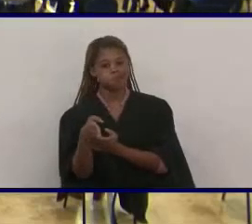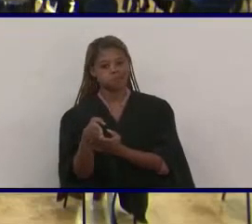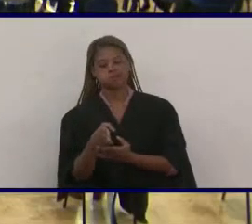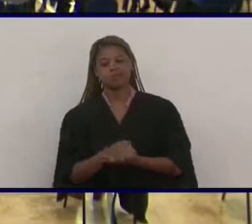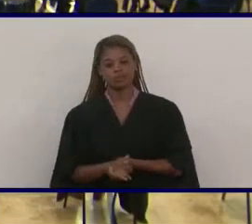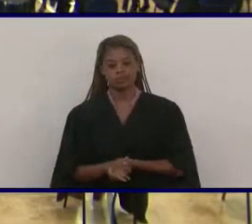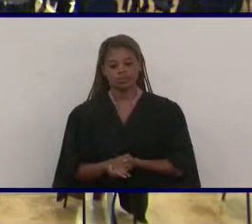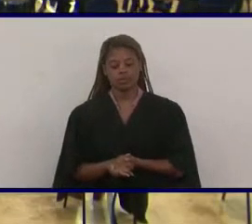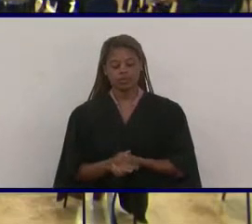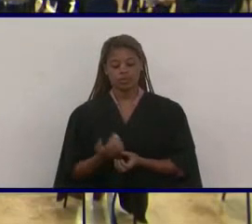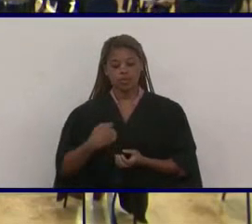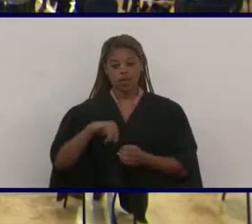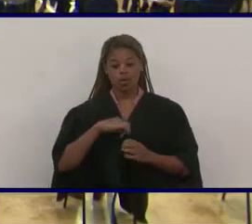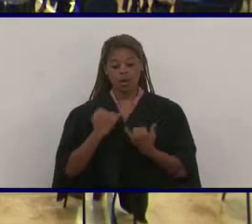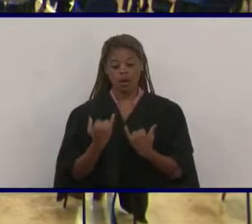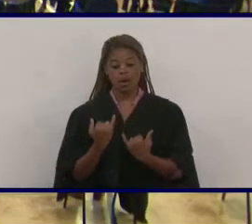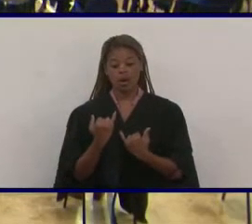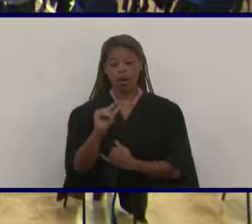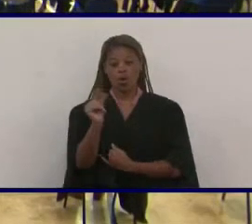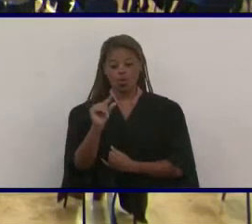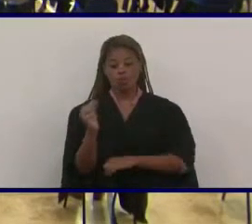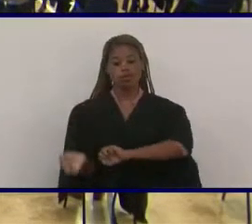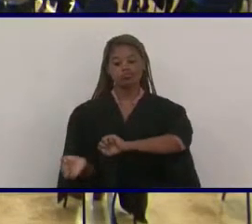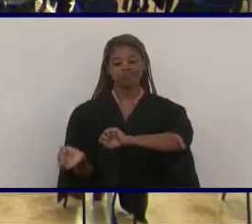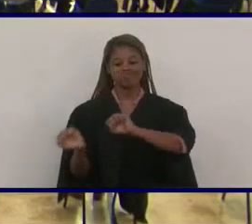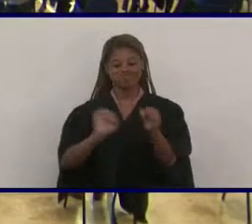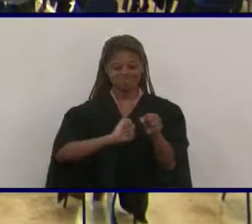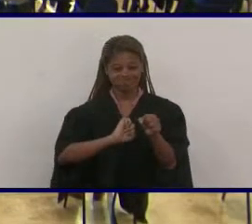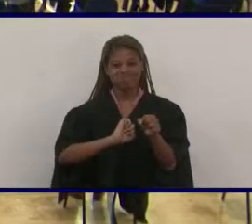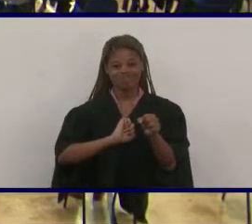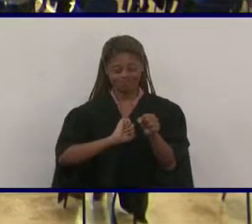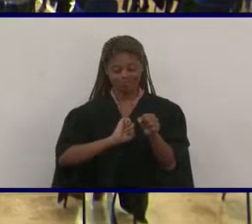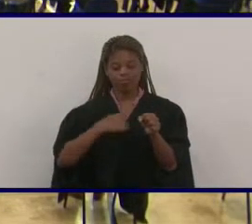As we draw this graduation to its close, on